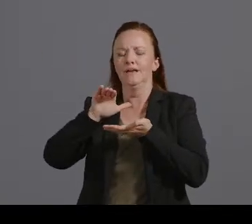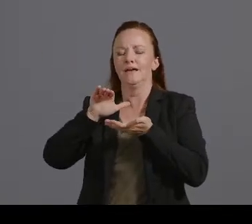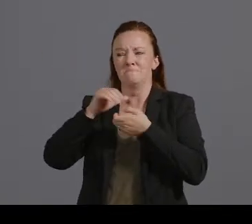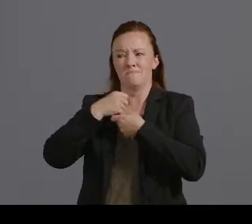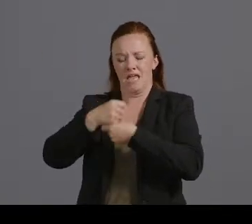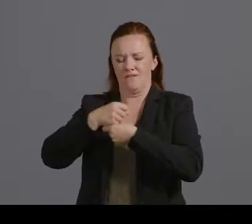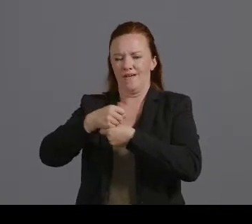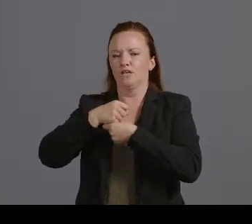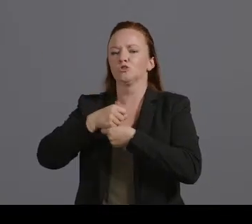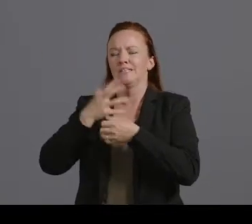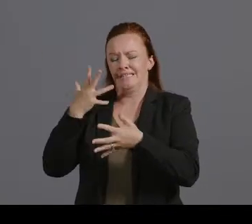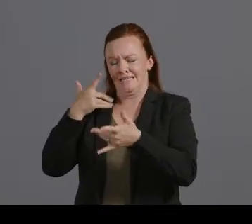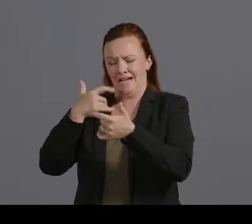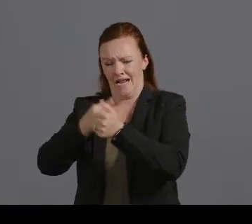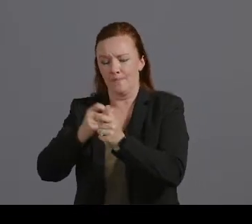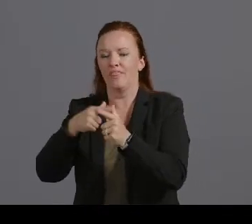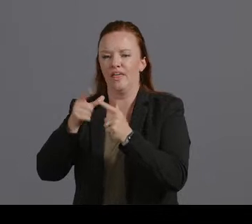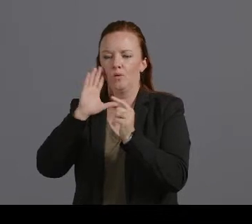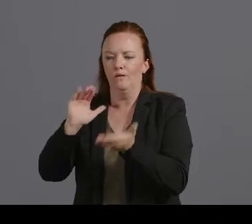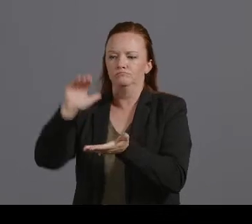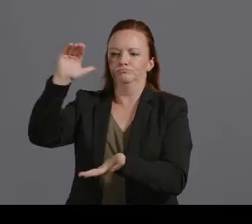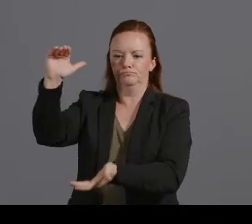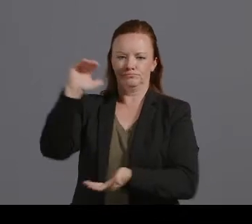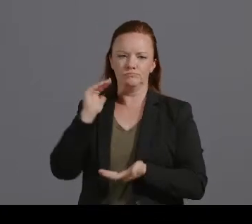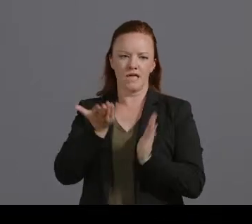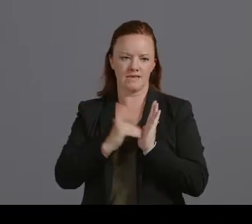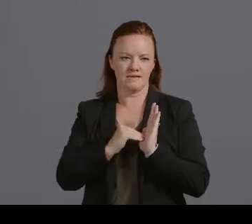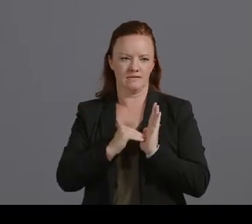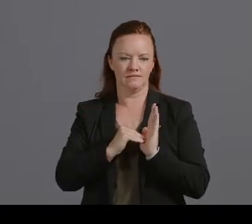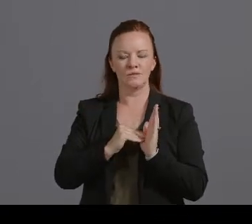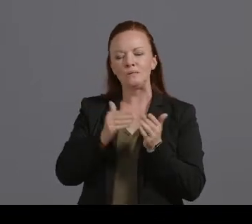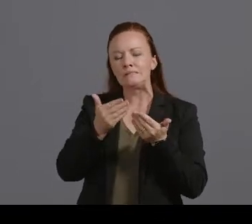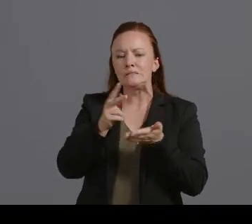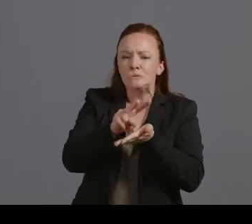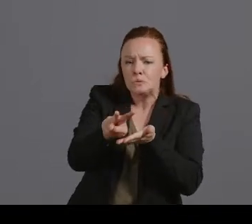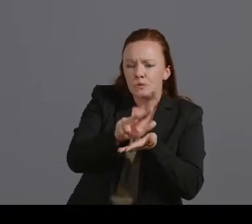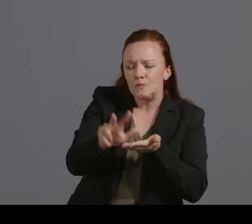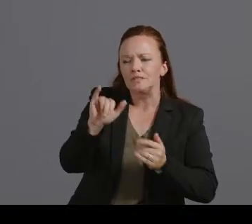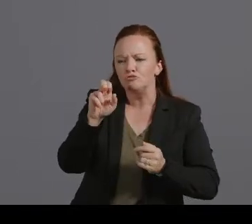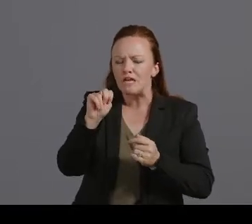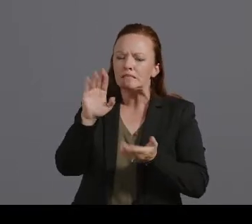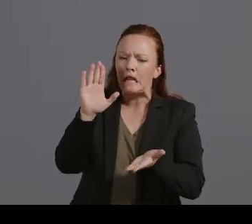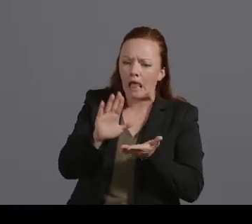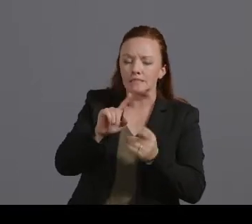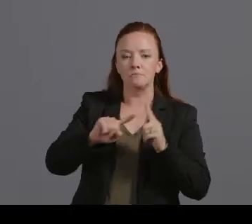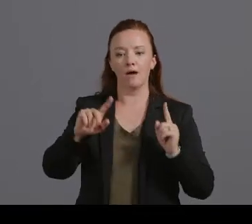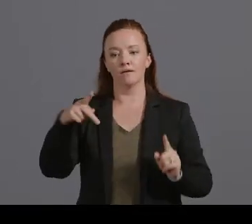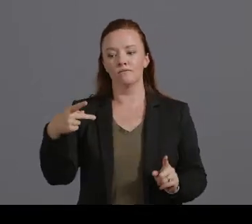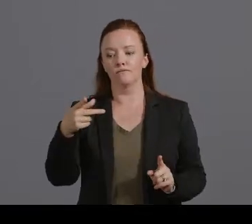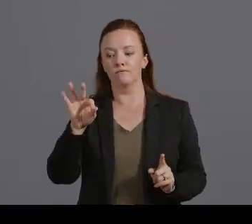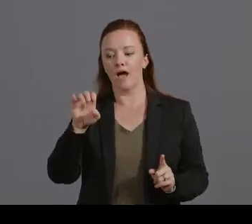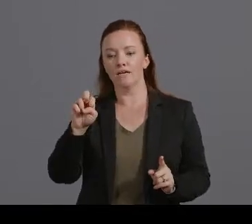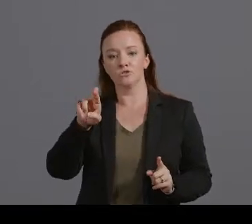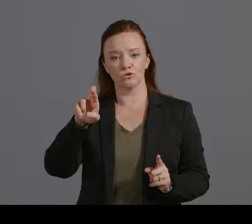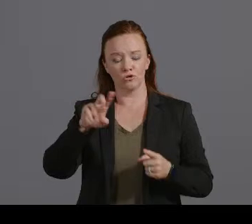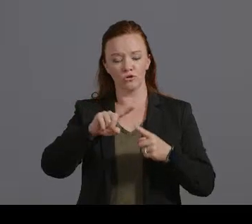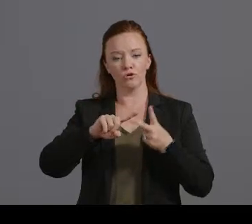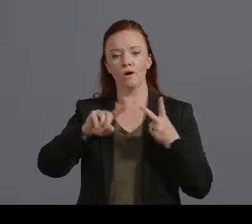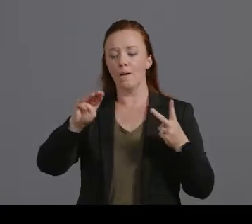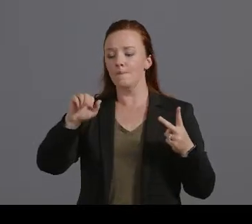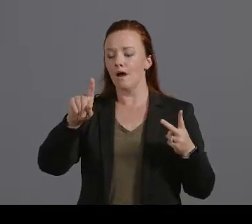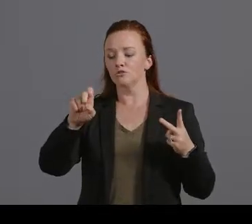initial push out of vaccines. So we may not see quite as much Janssen for the next few weeks, but our Pfizer and Moderna should stay at this